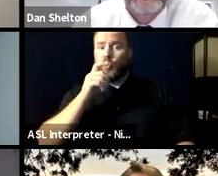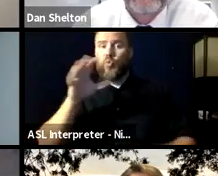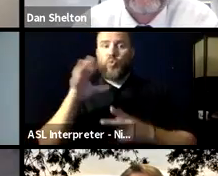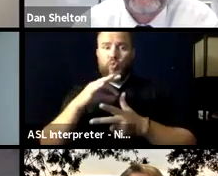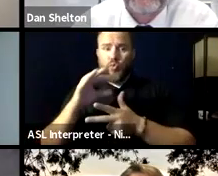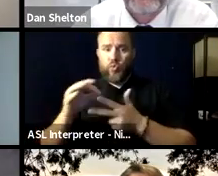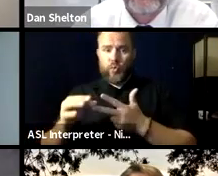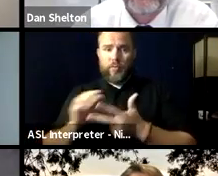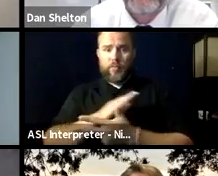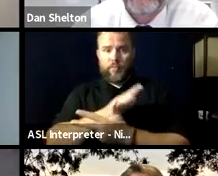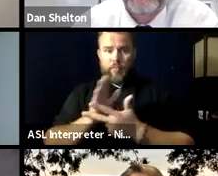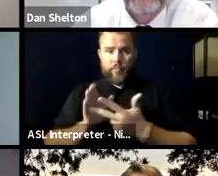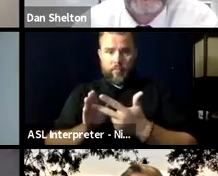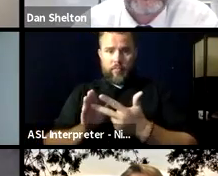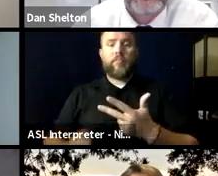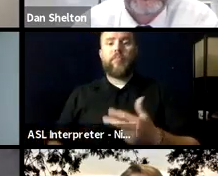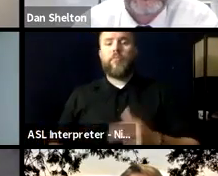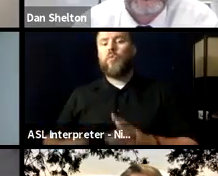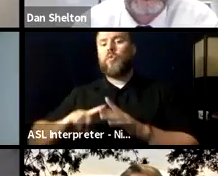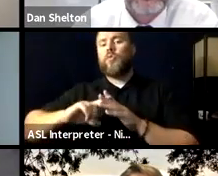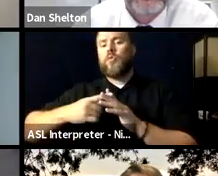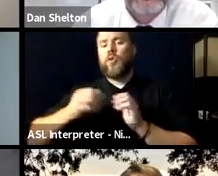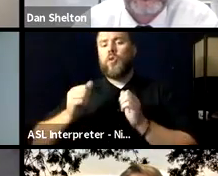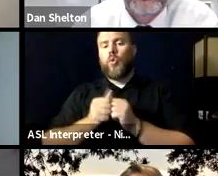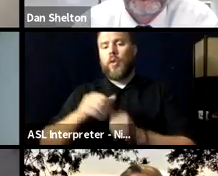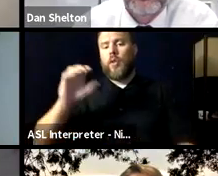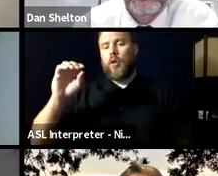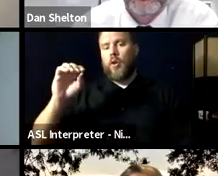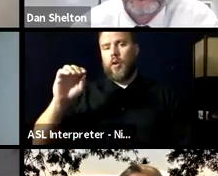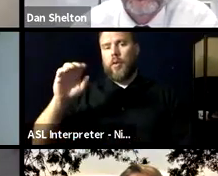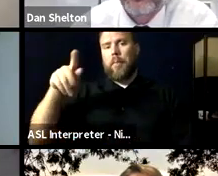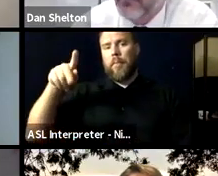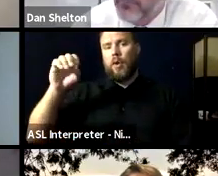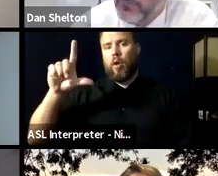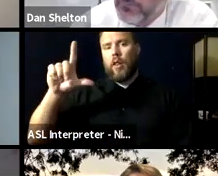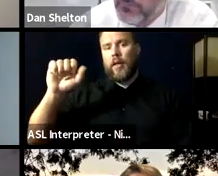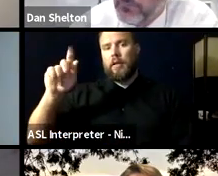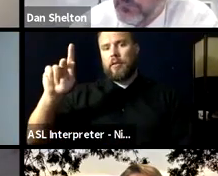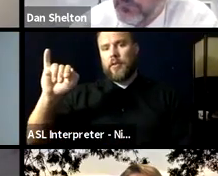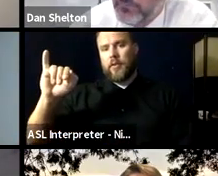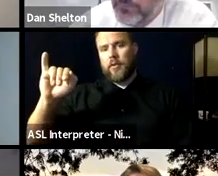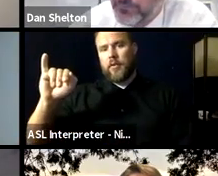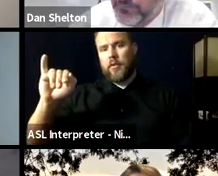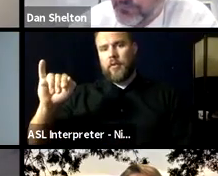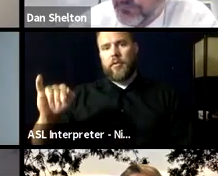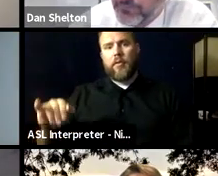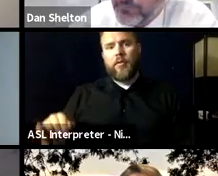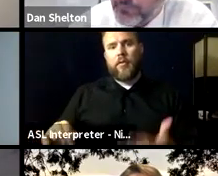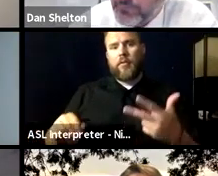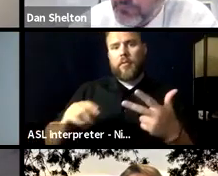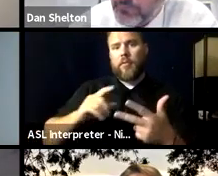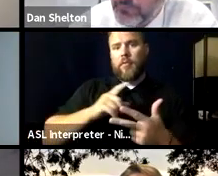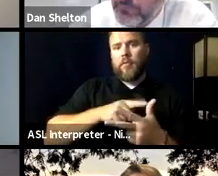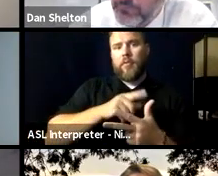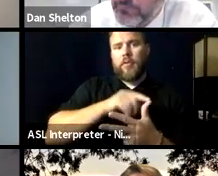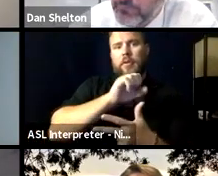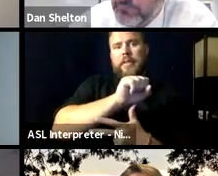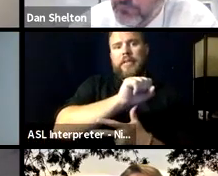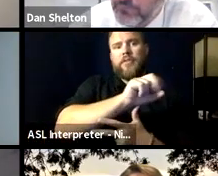it. I am going to start with Mr. Pulaski. Brett Pulaski, I vote for Susan